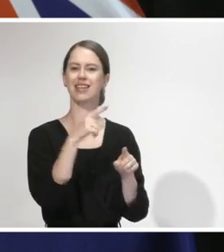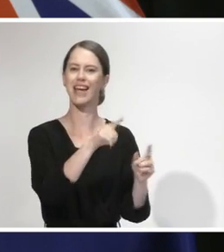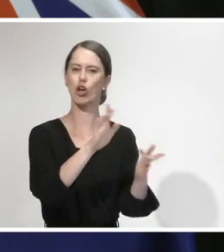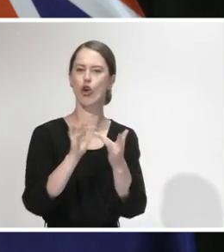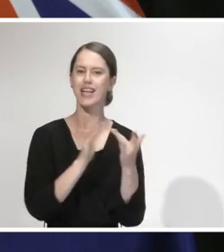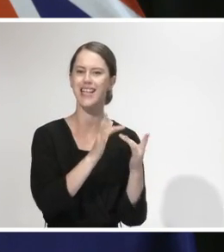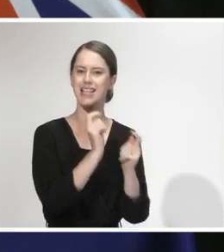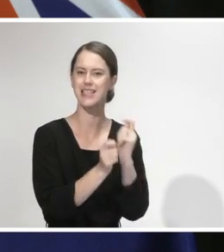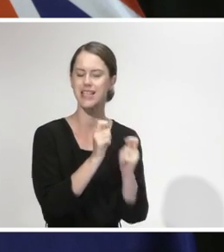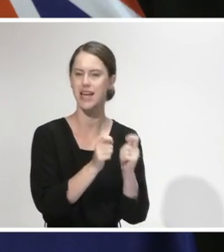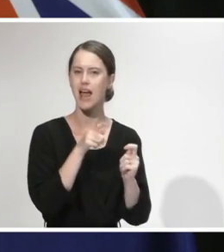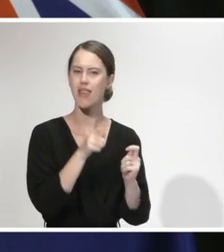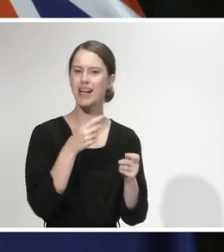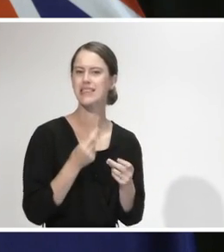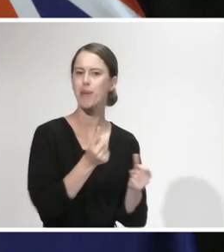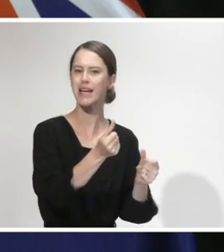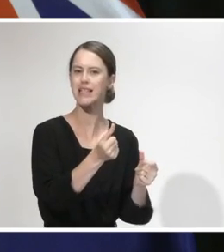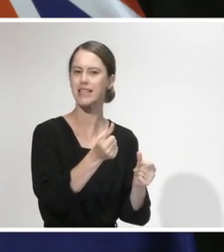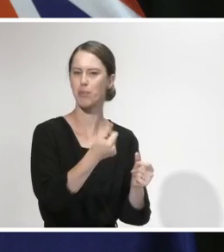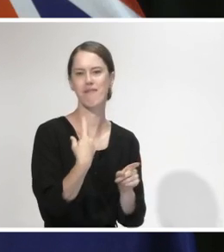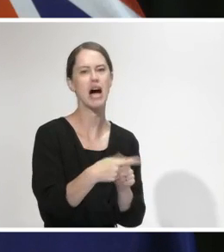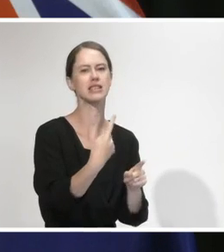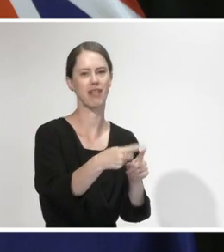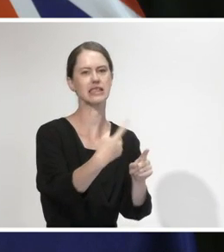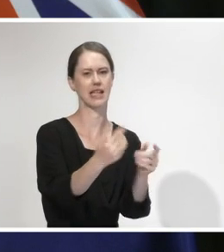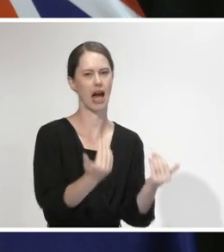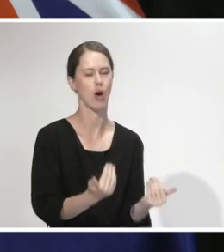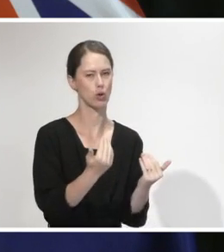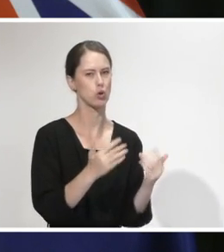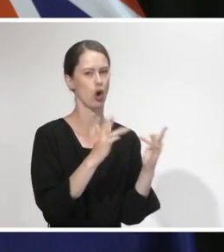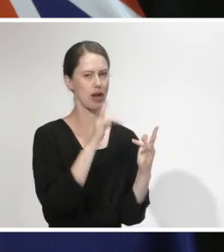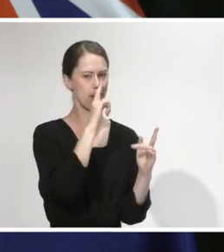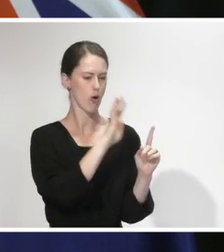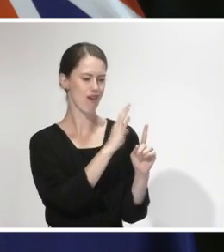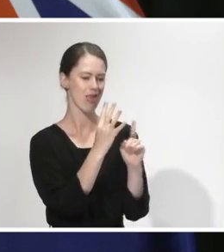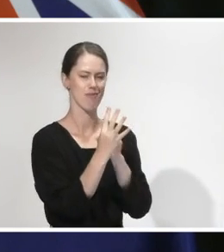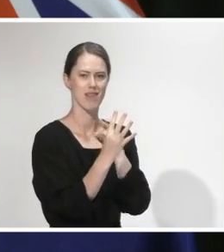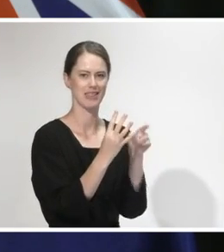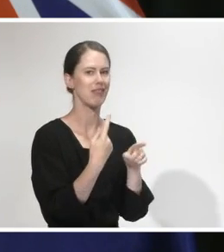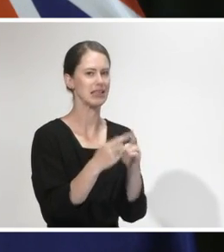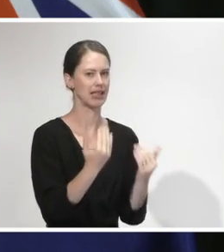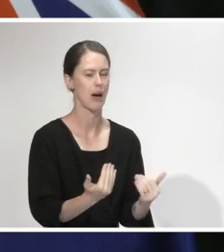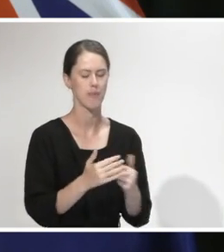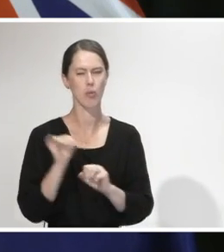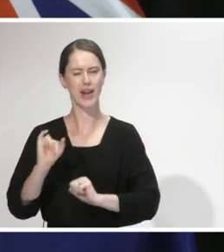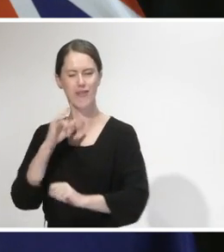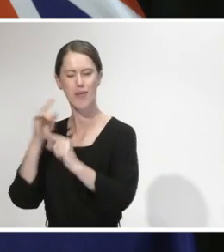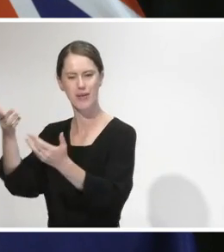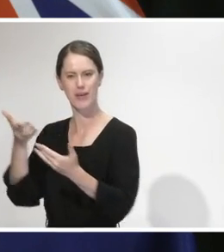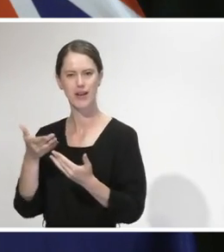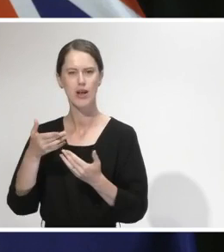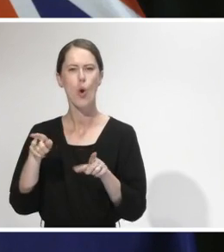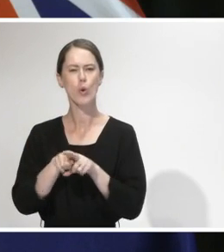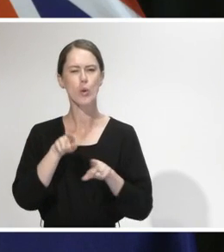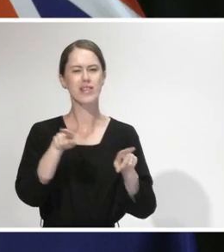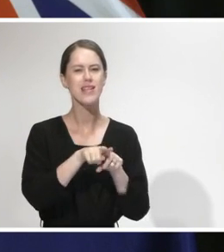And we've seen that time decline. I'm just waiting for the final information on that. And likewise, I think Professor Sir David